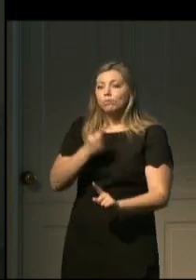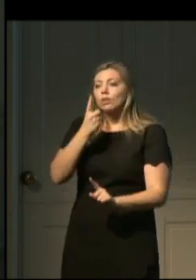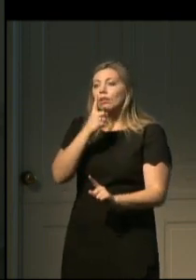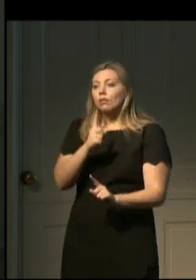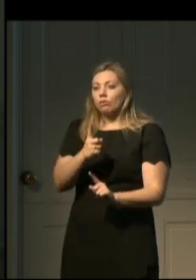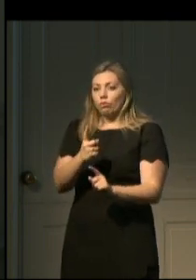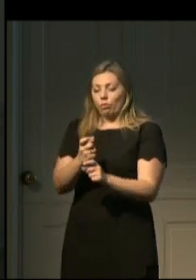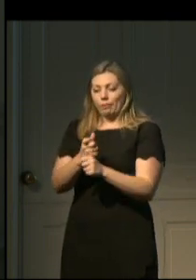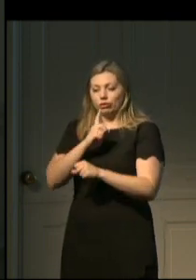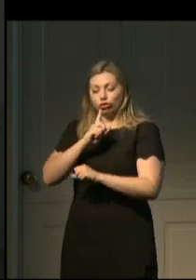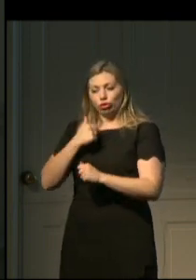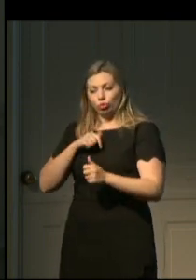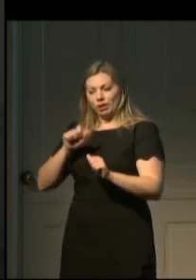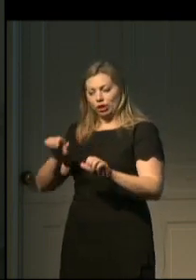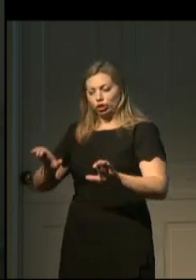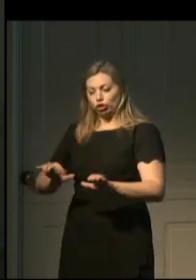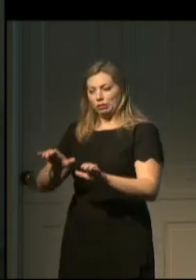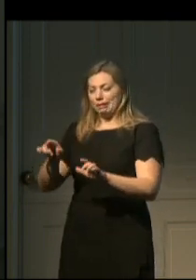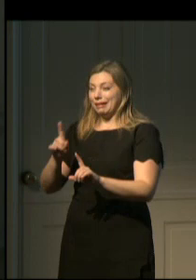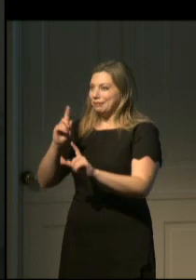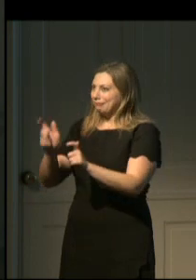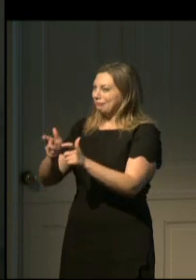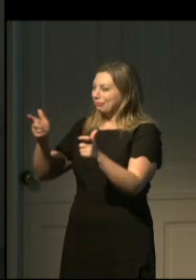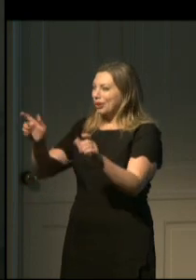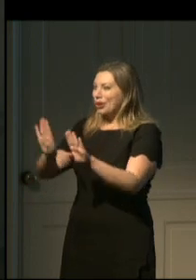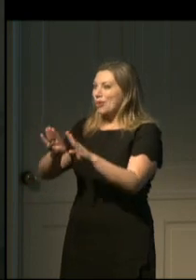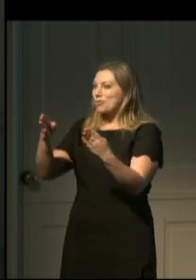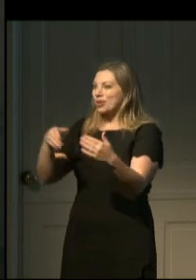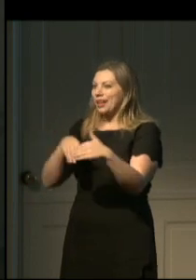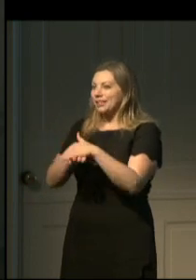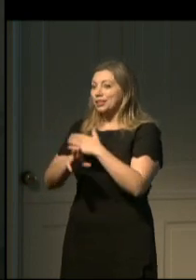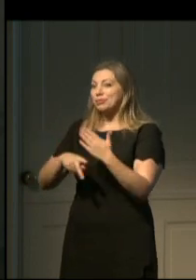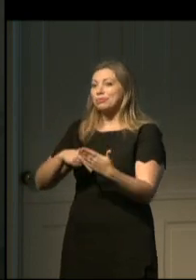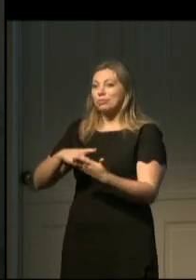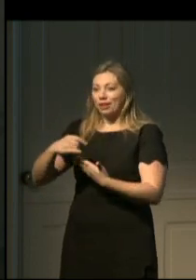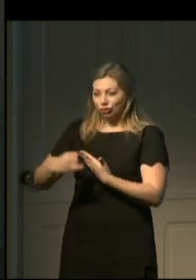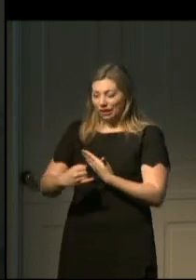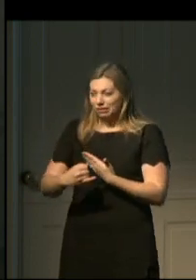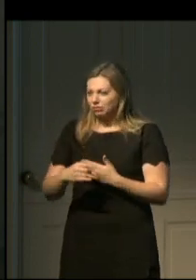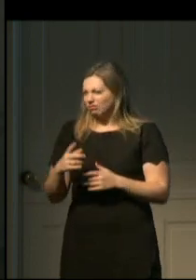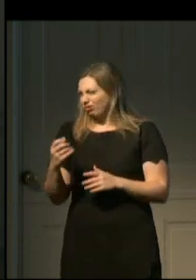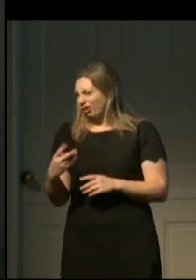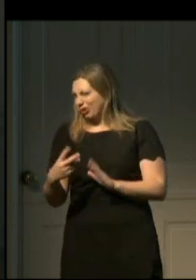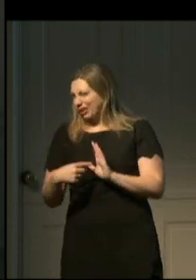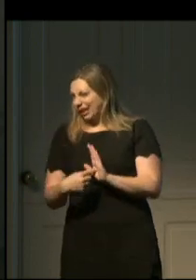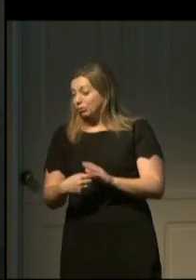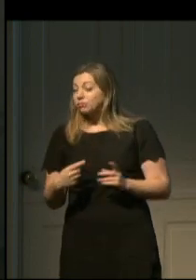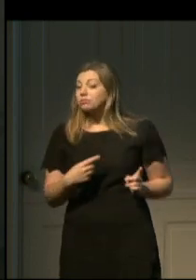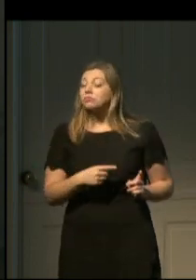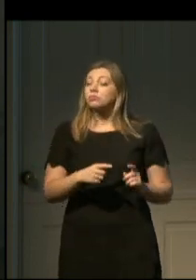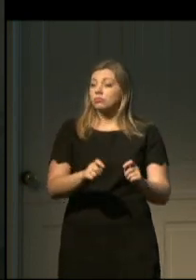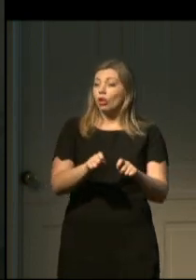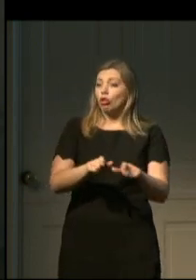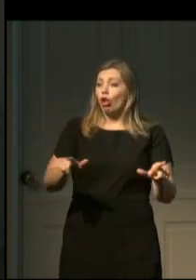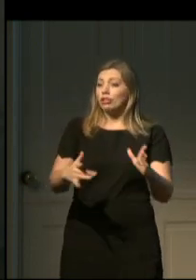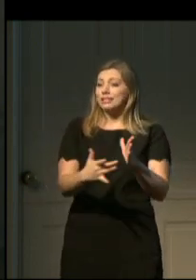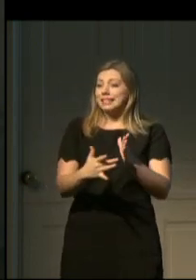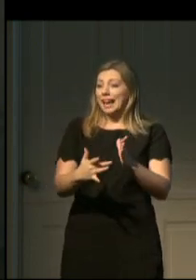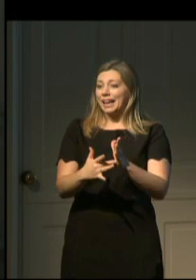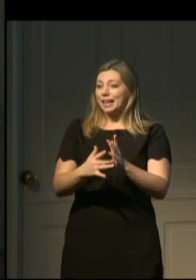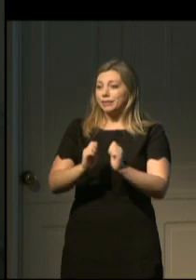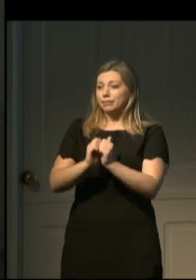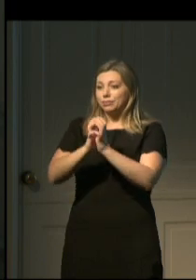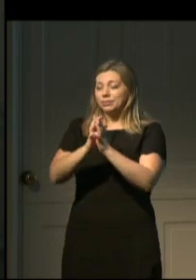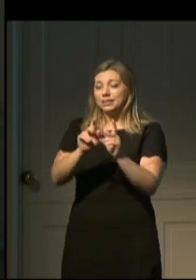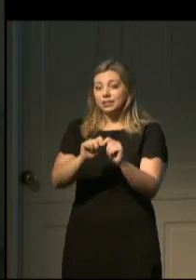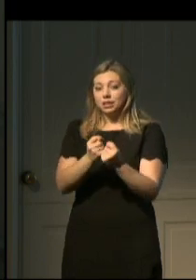this ambitious open access project. Let me just give you a couple of examples. The Launch Tech implementation team is